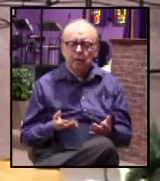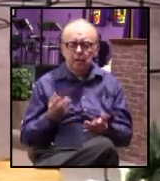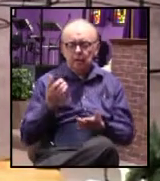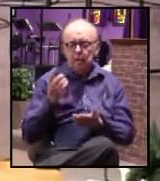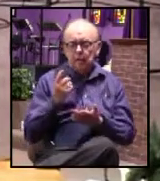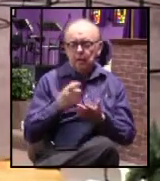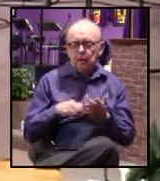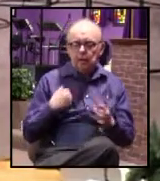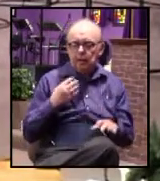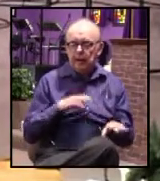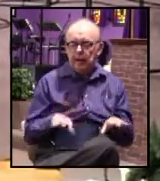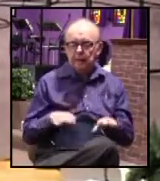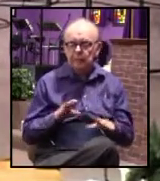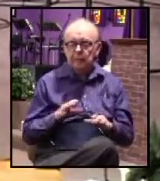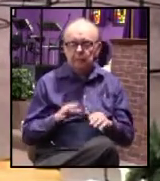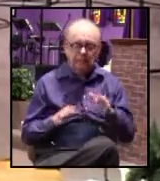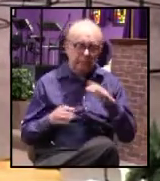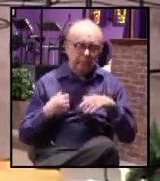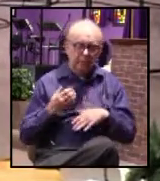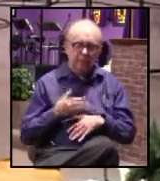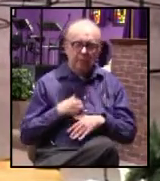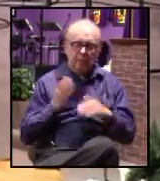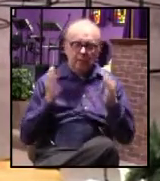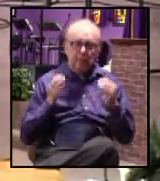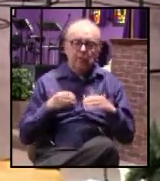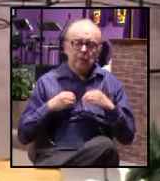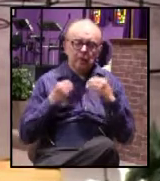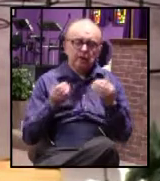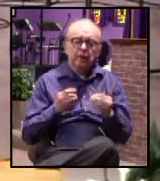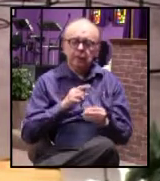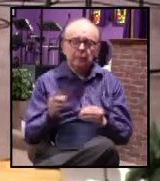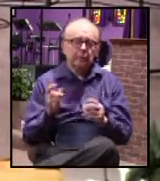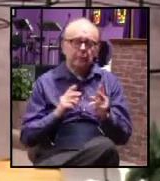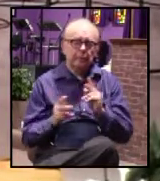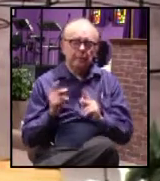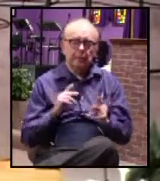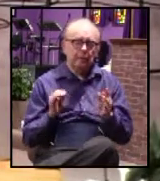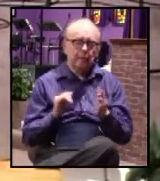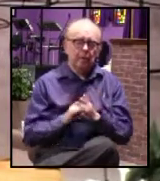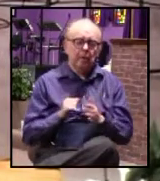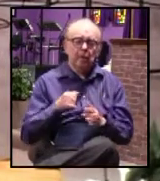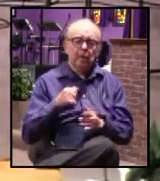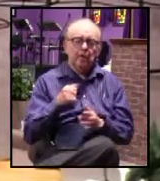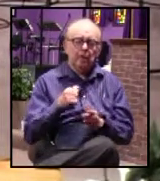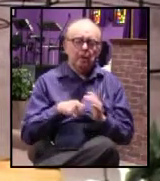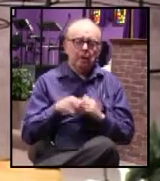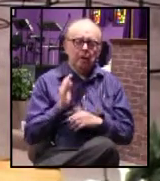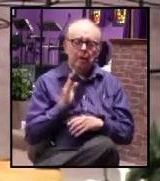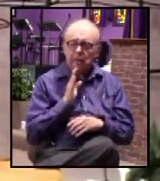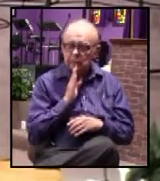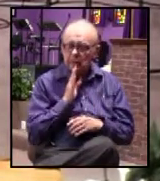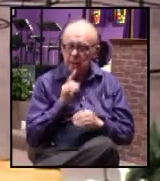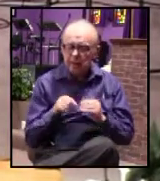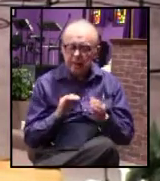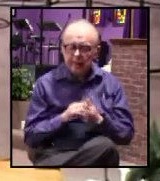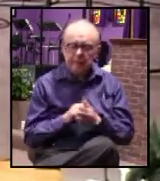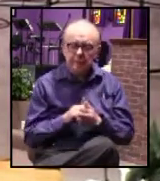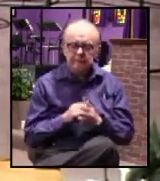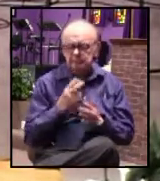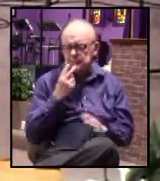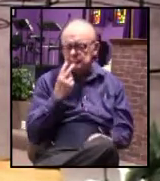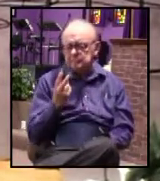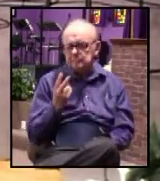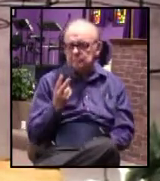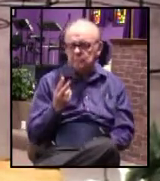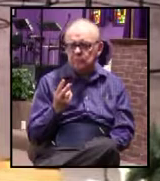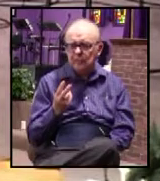What do we have, ladies and gentlemen? We have hope to give to them. And this is what God is talking about. You